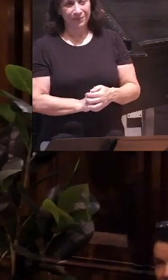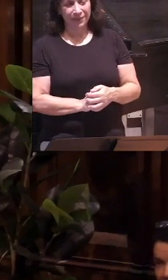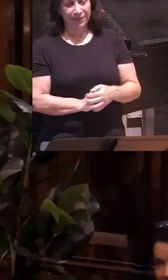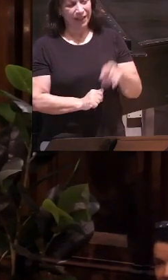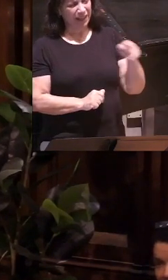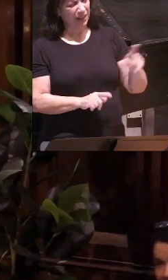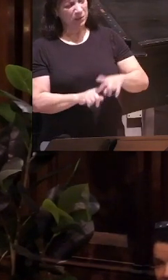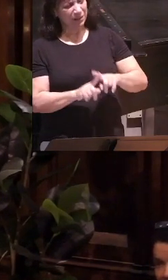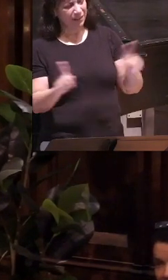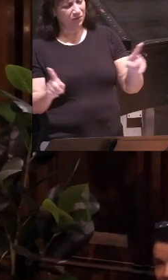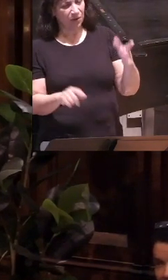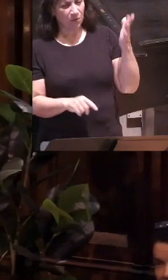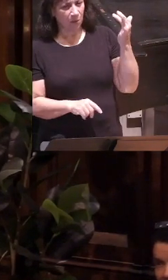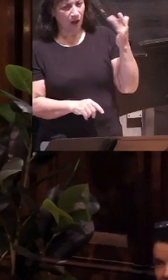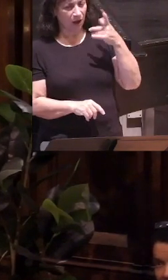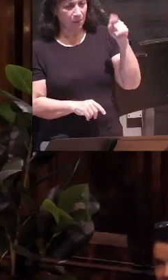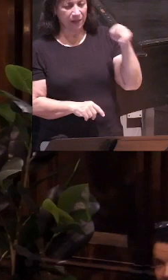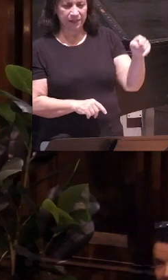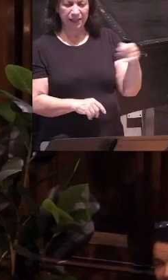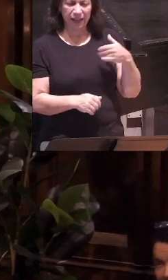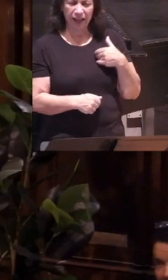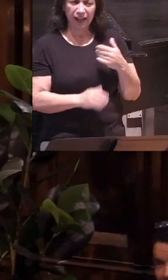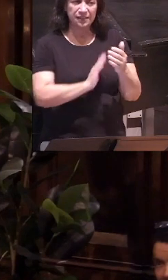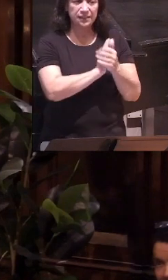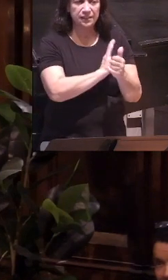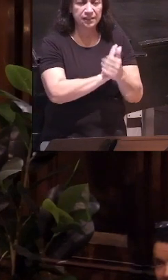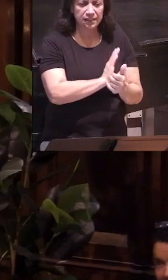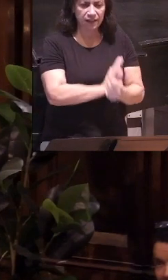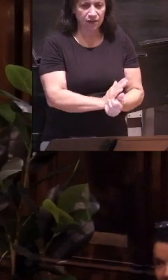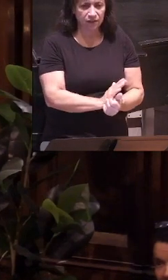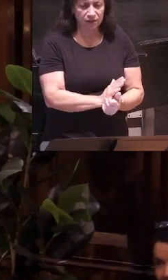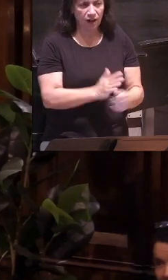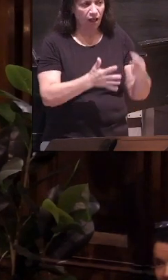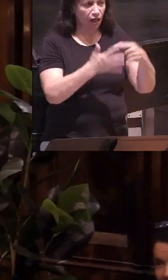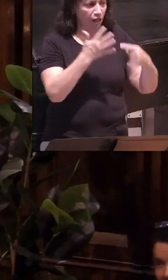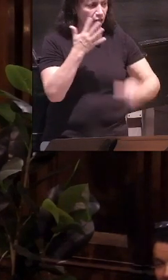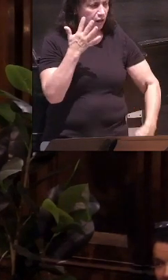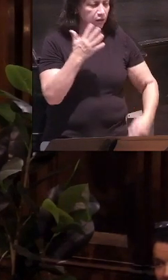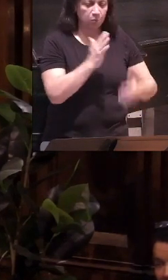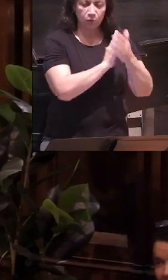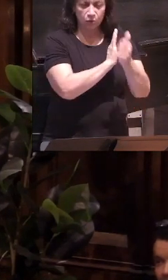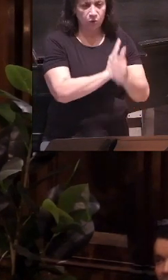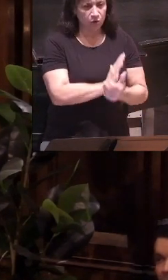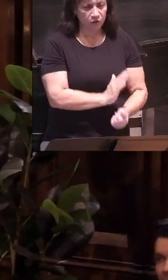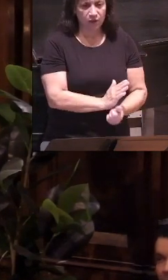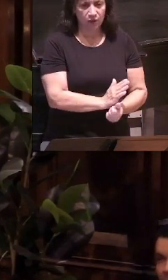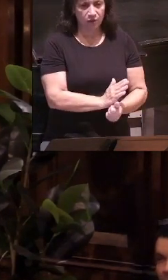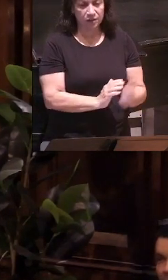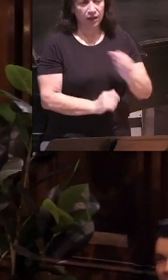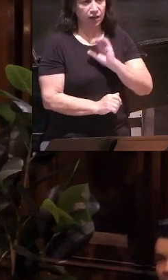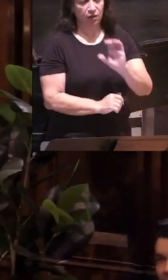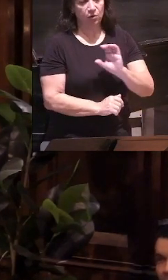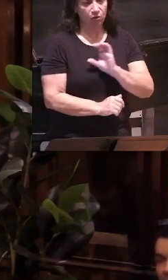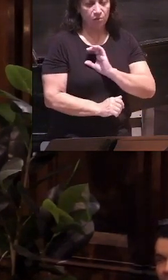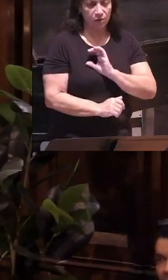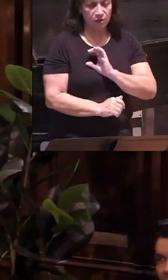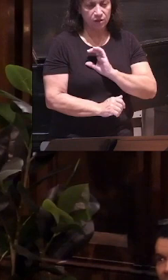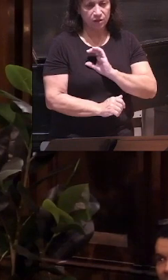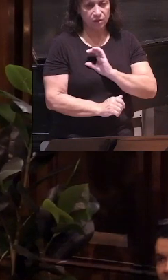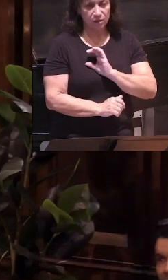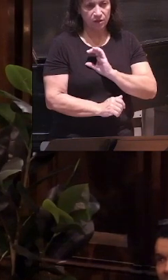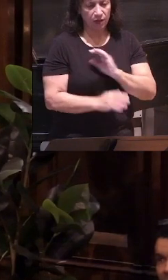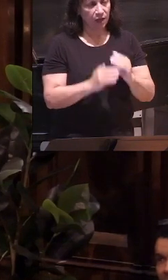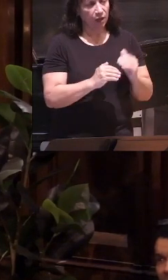He was different because he had skills, just a multitude of skills and characteristics